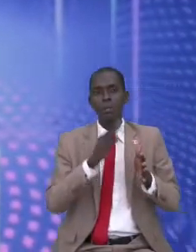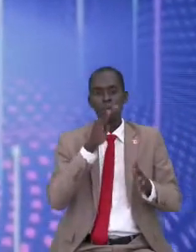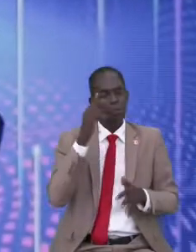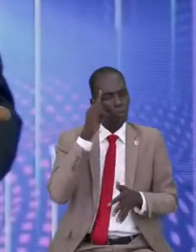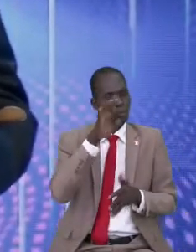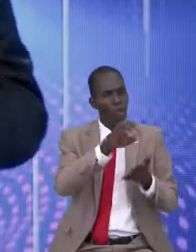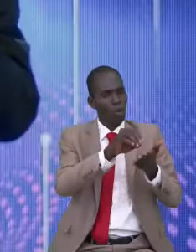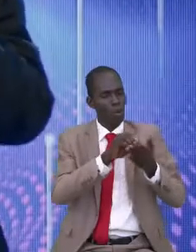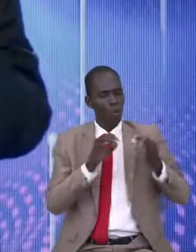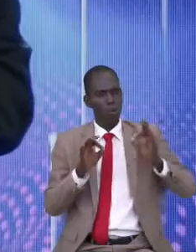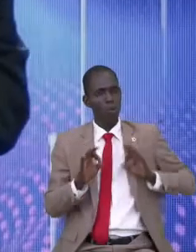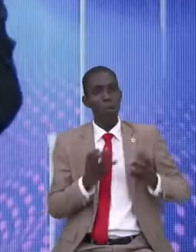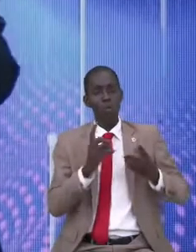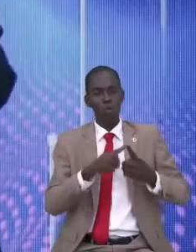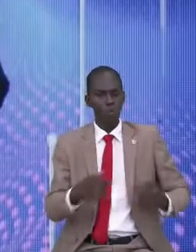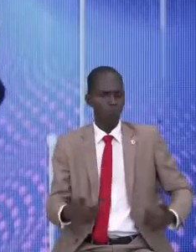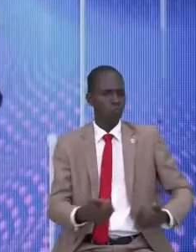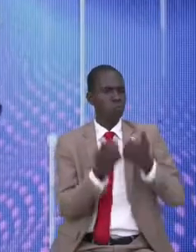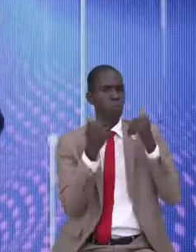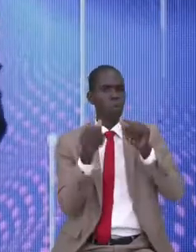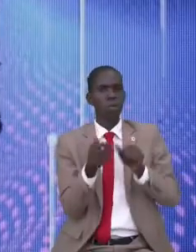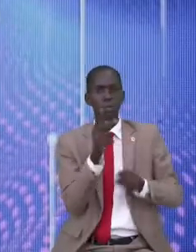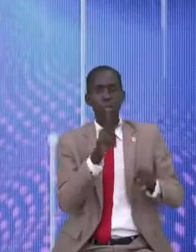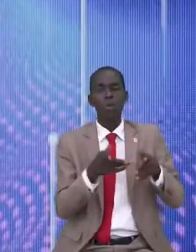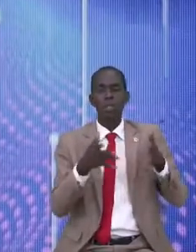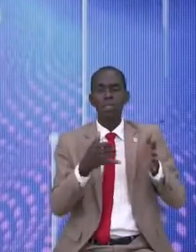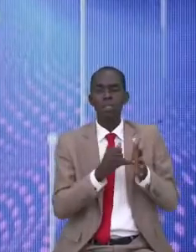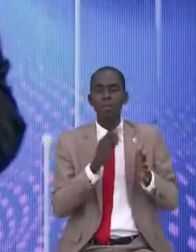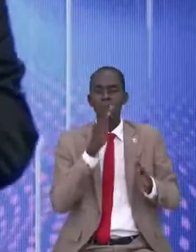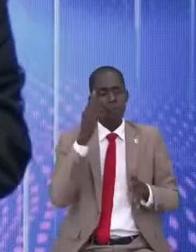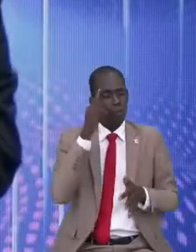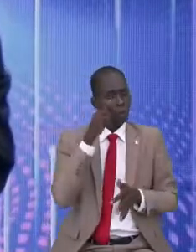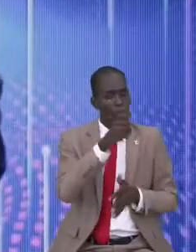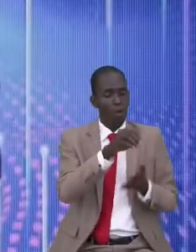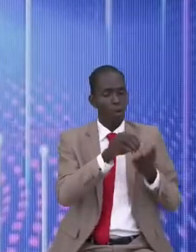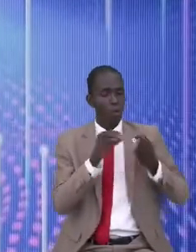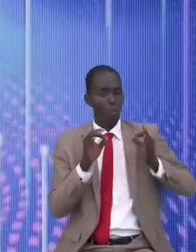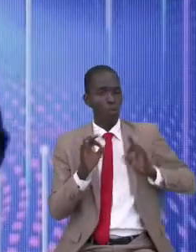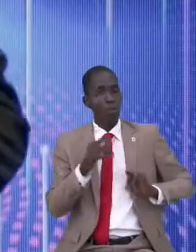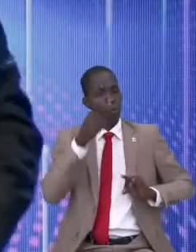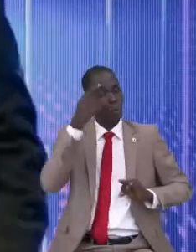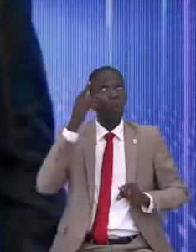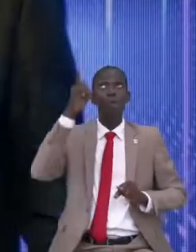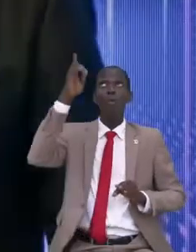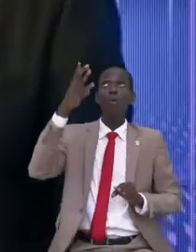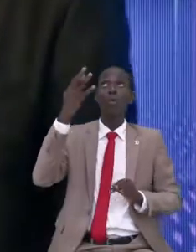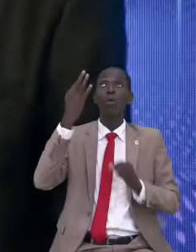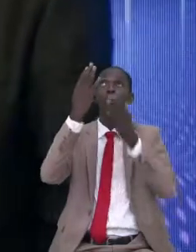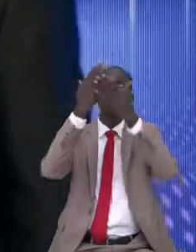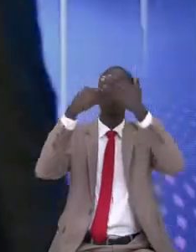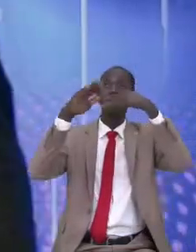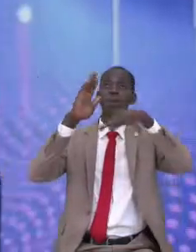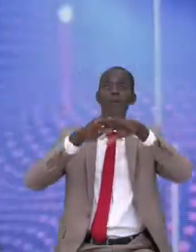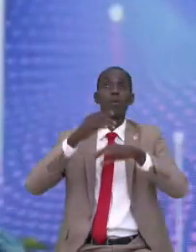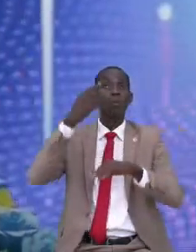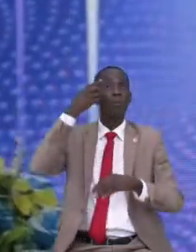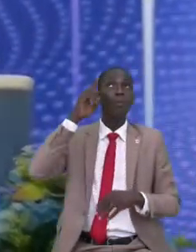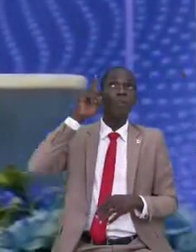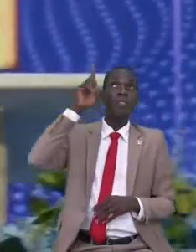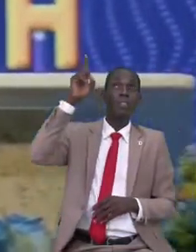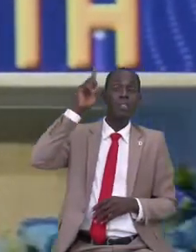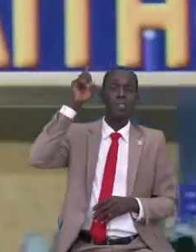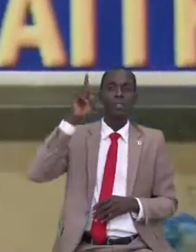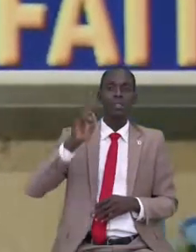to challenge other people, let it be for their profit. Because God, the God of heaven, he for